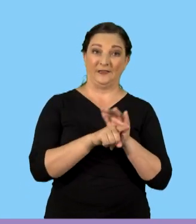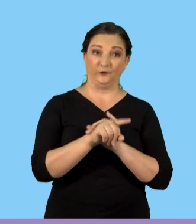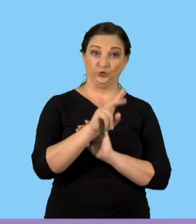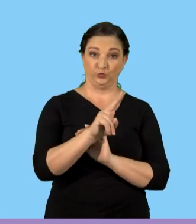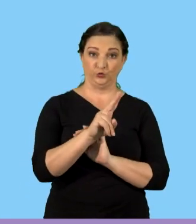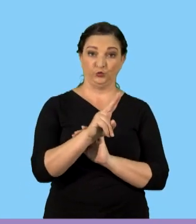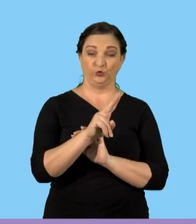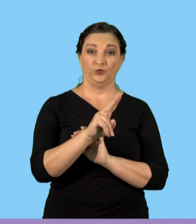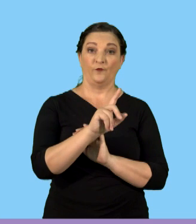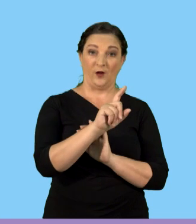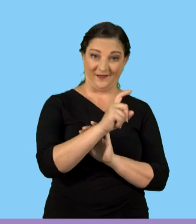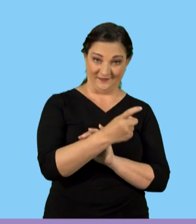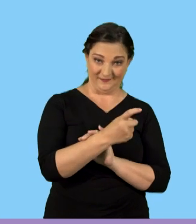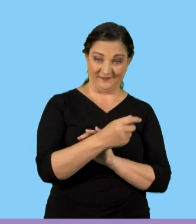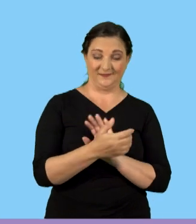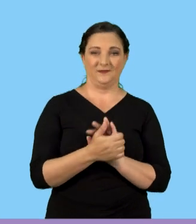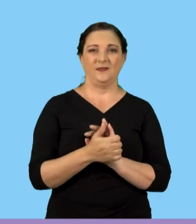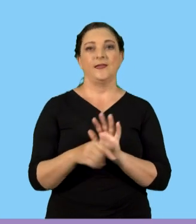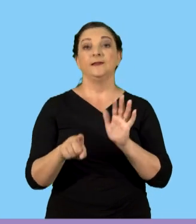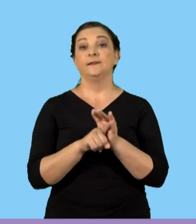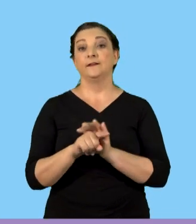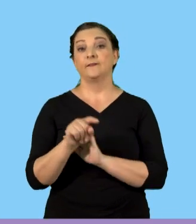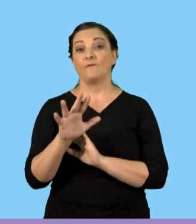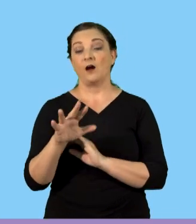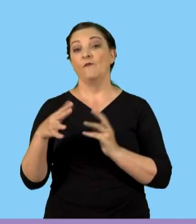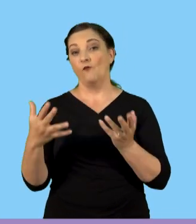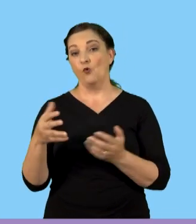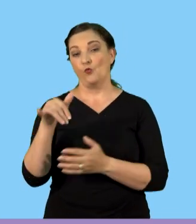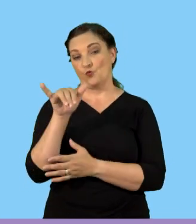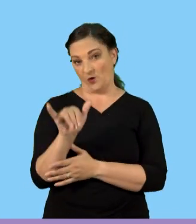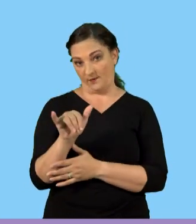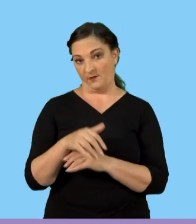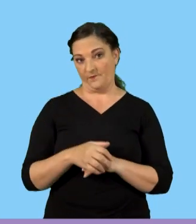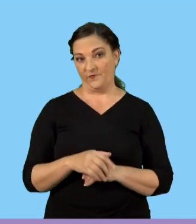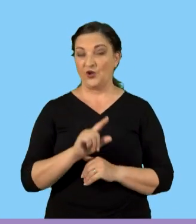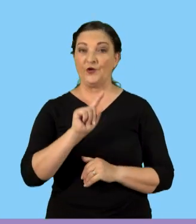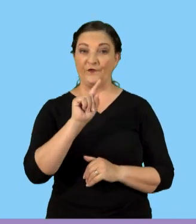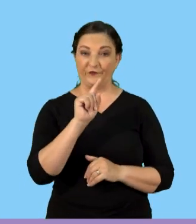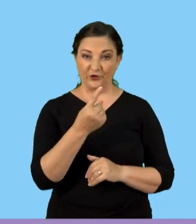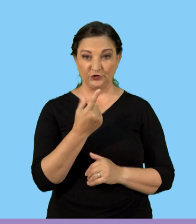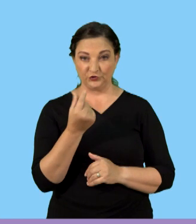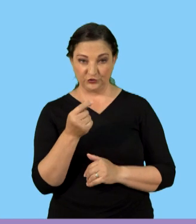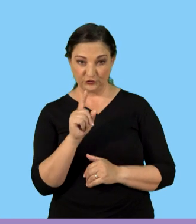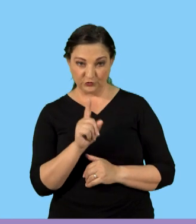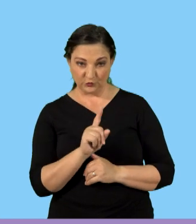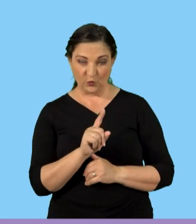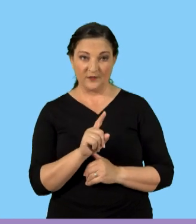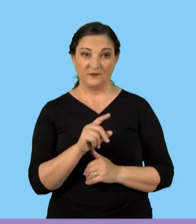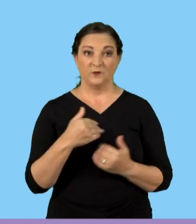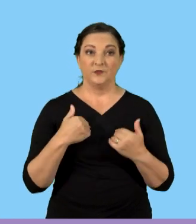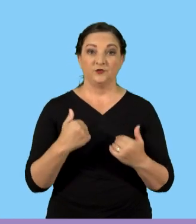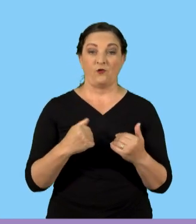a negative 5 for our Y. So we will go to the negative 2 first, and then we will move down to